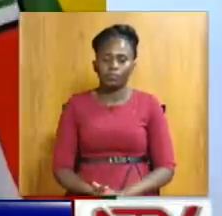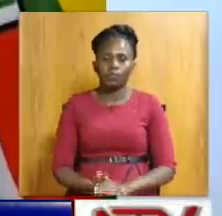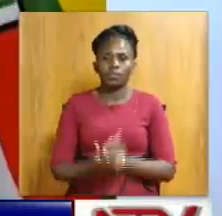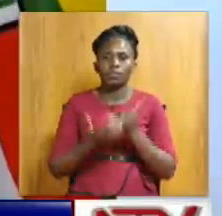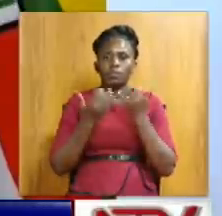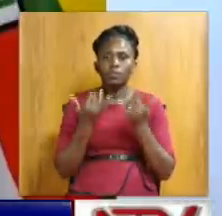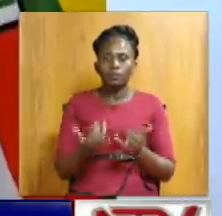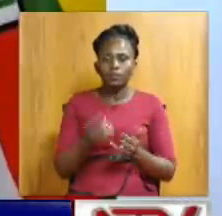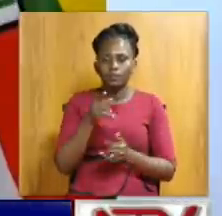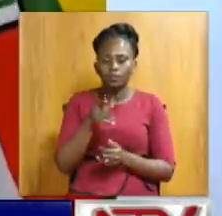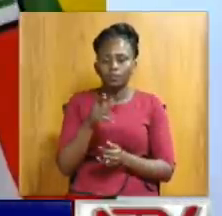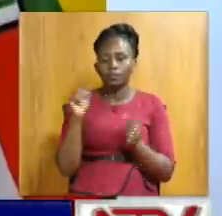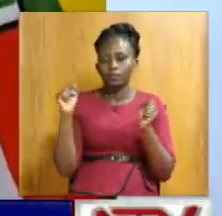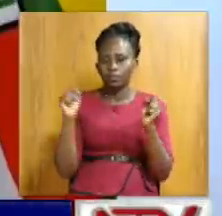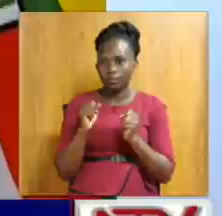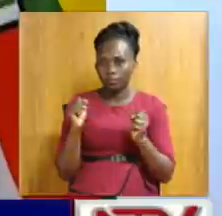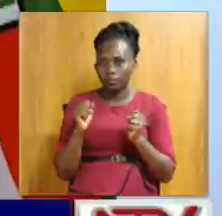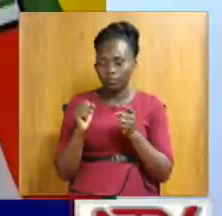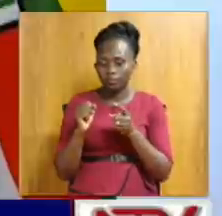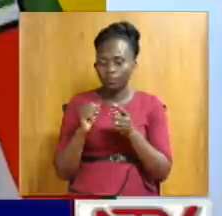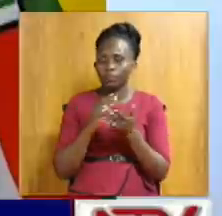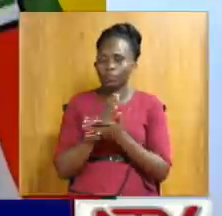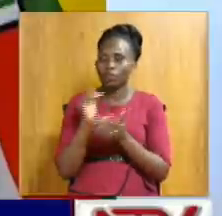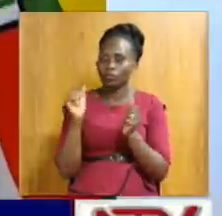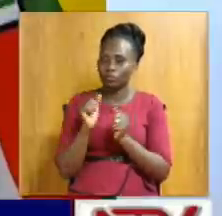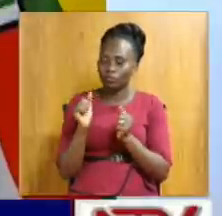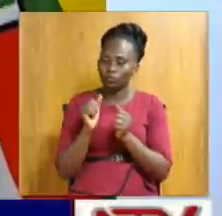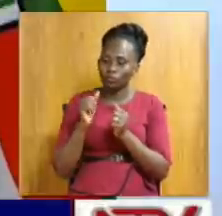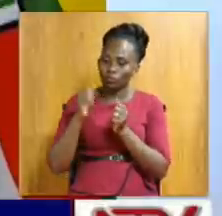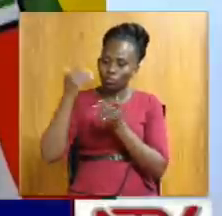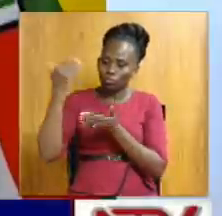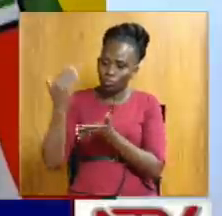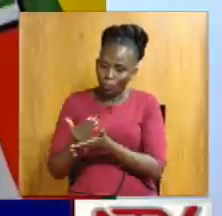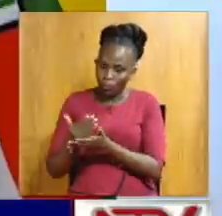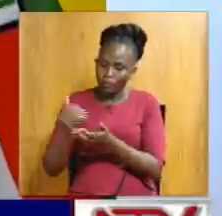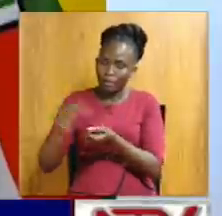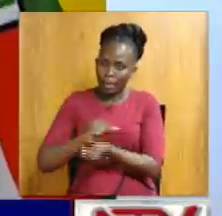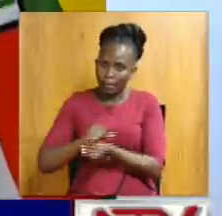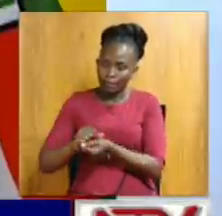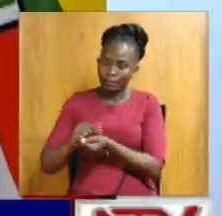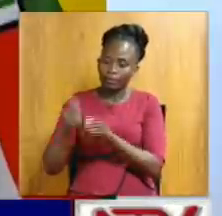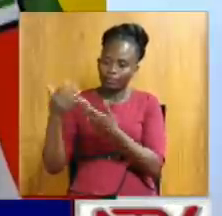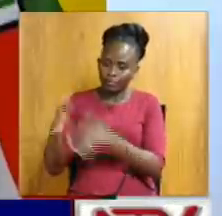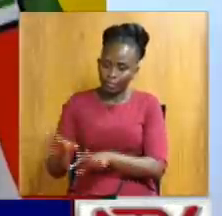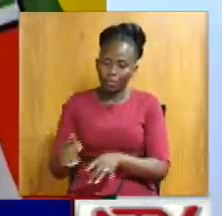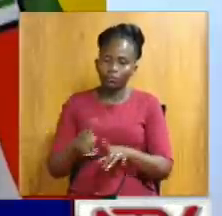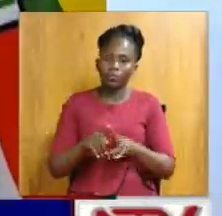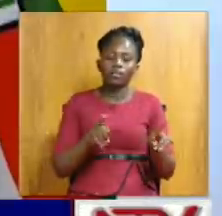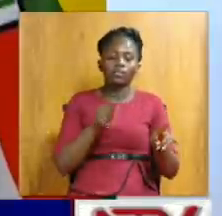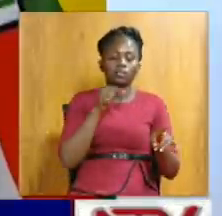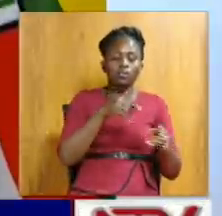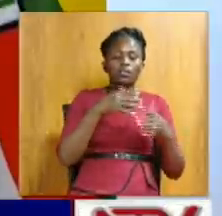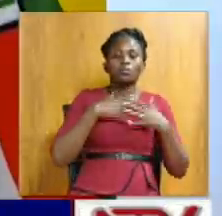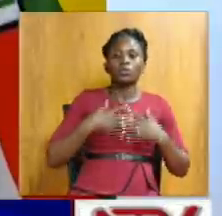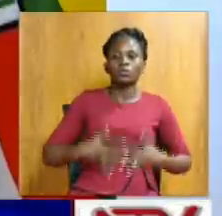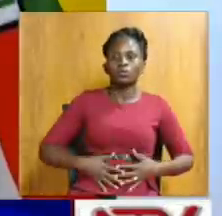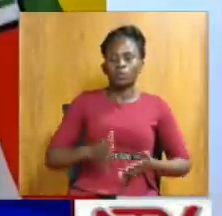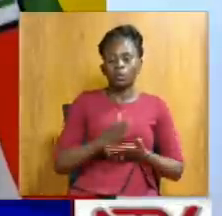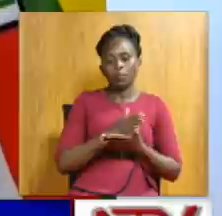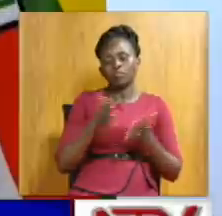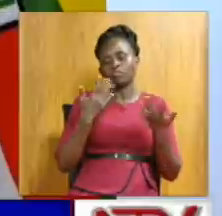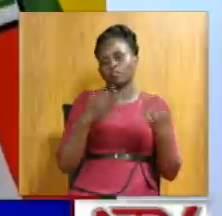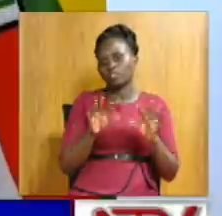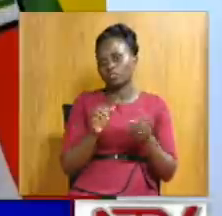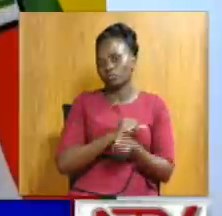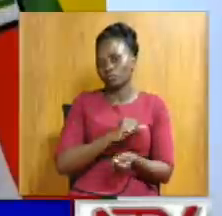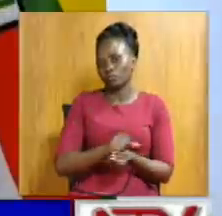The virus will go, but the patient may not survive because the internal organs would have been irreparably damaged.